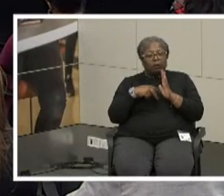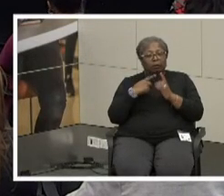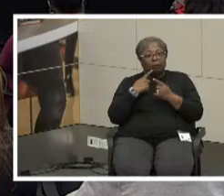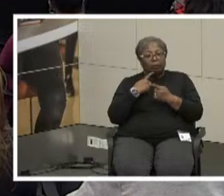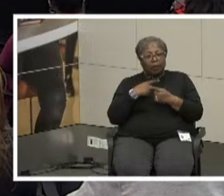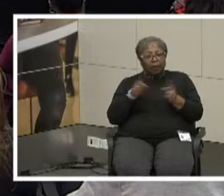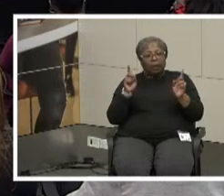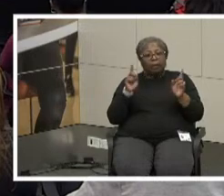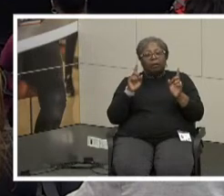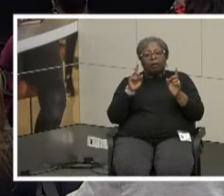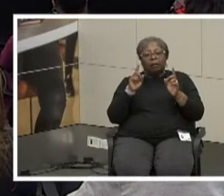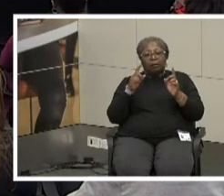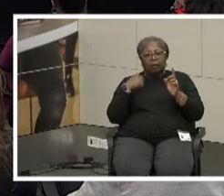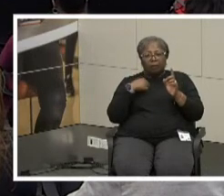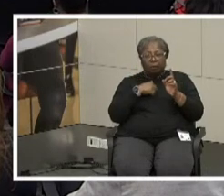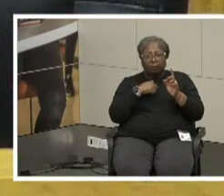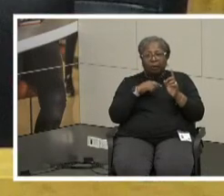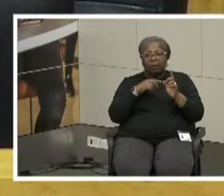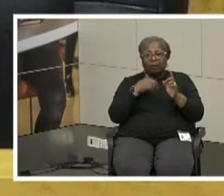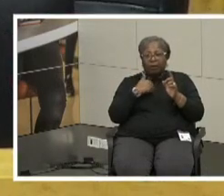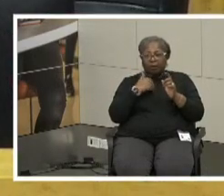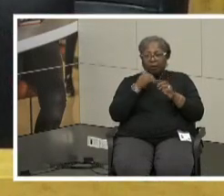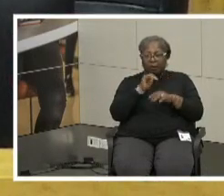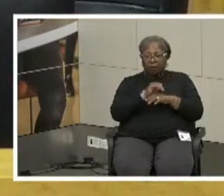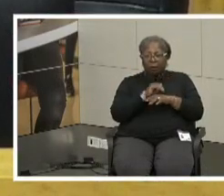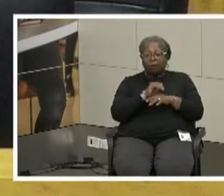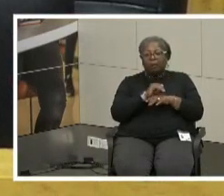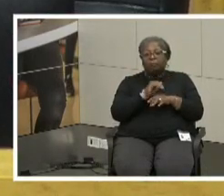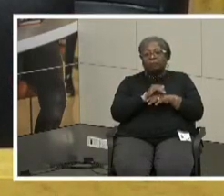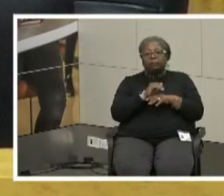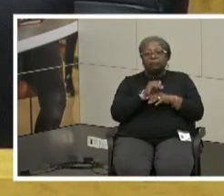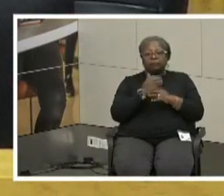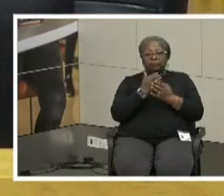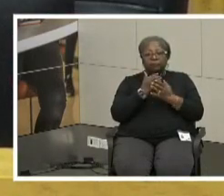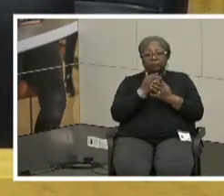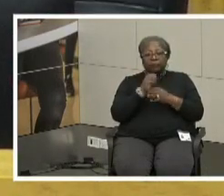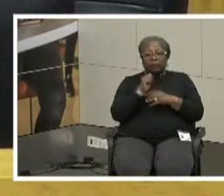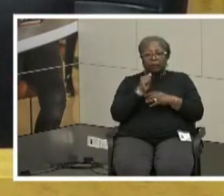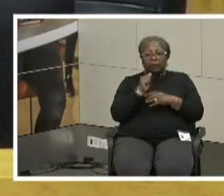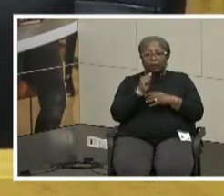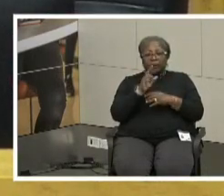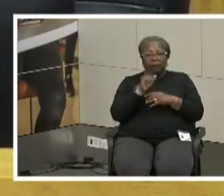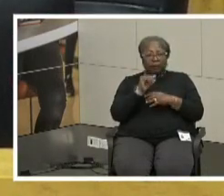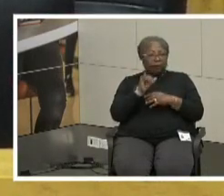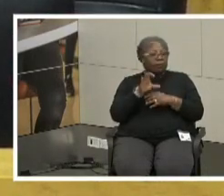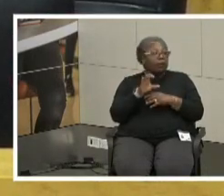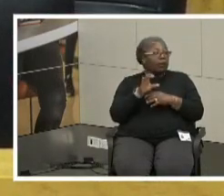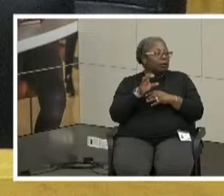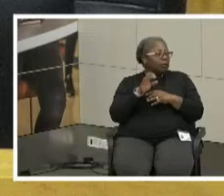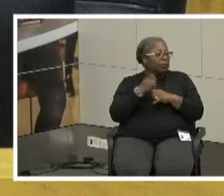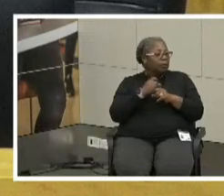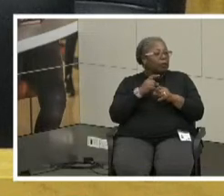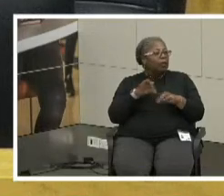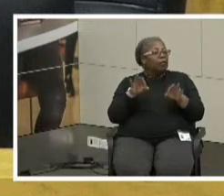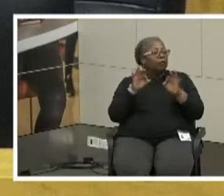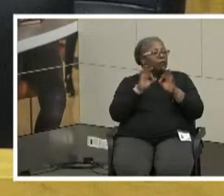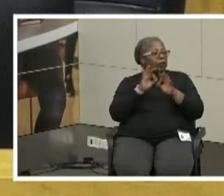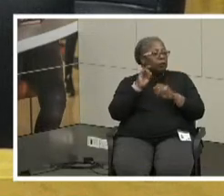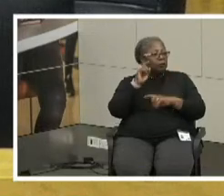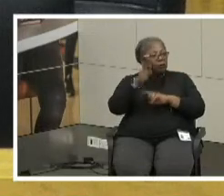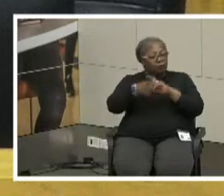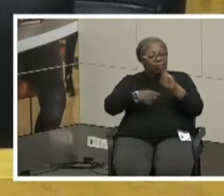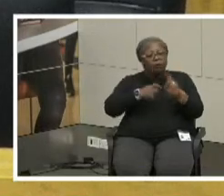Proclamation that we're going to adopt tonight which is whereas um Arab Americans make valuable contributions to vital V